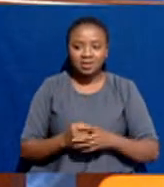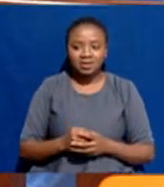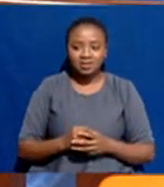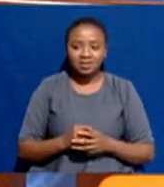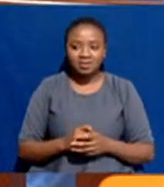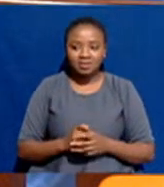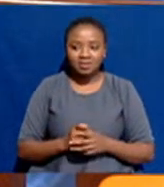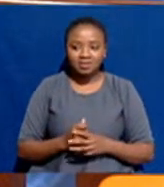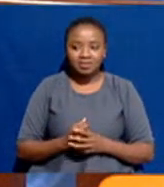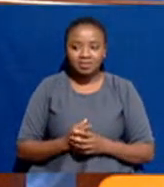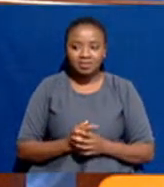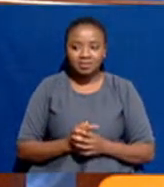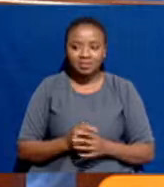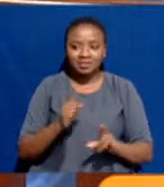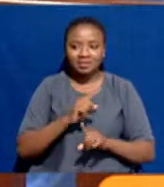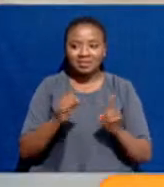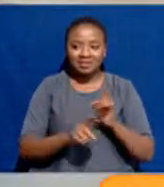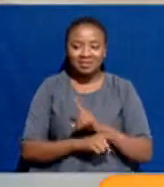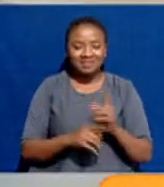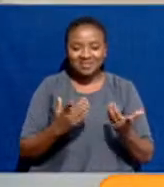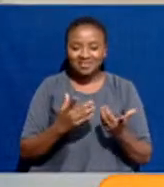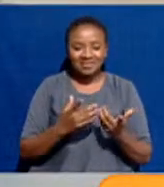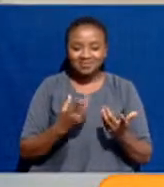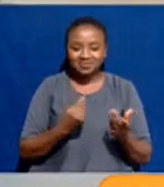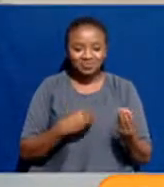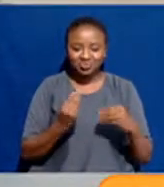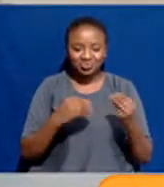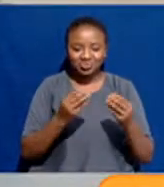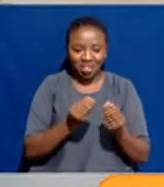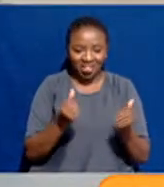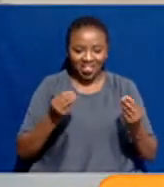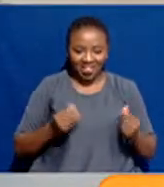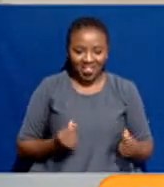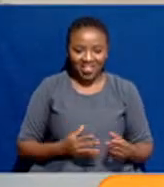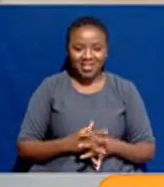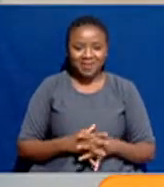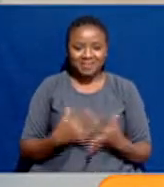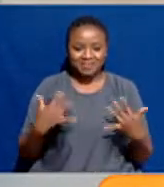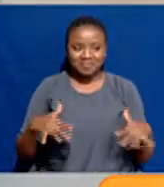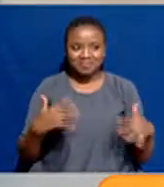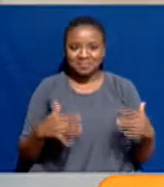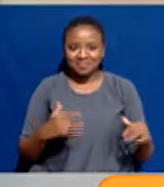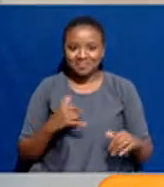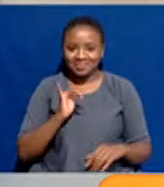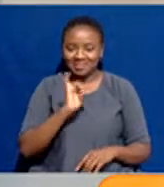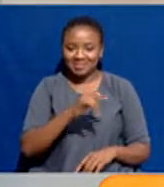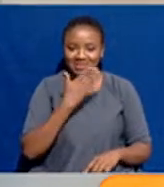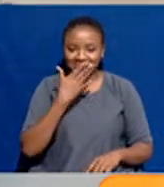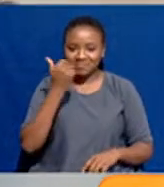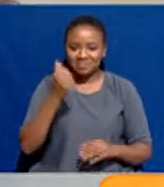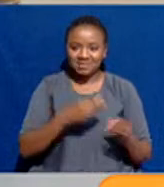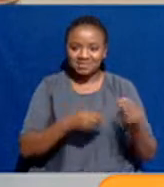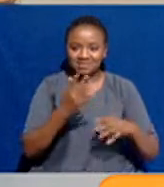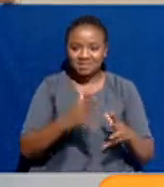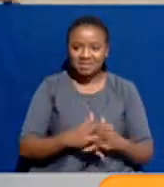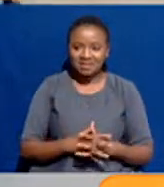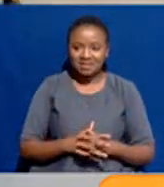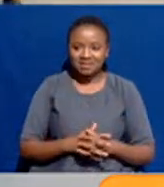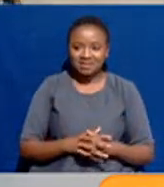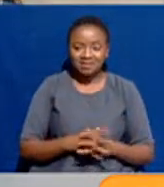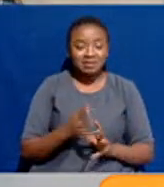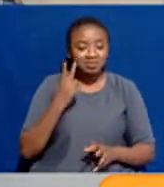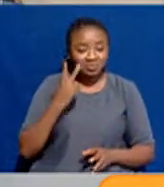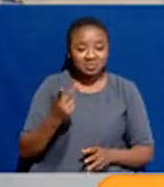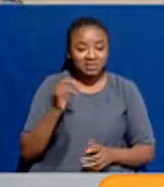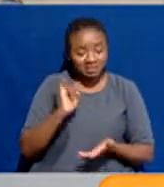out, yeah. It's out of stock, out of print. Out of print. Eish. That's a bestseller then. That's also yes. Make money, sell my book. I